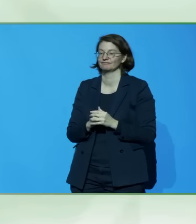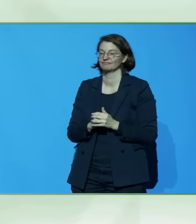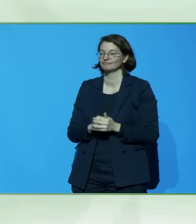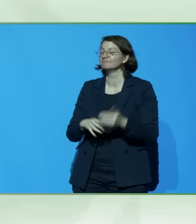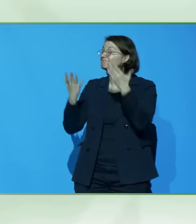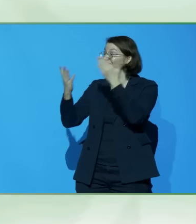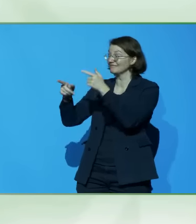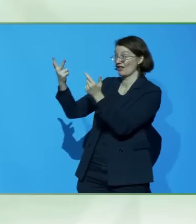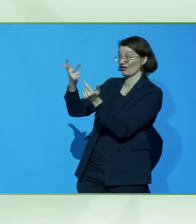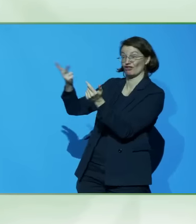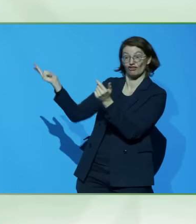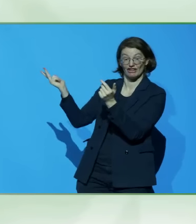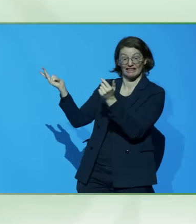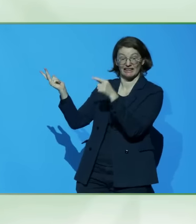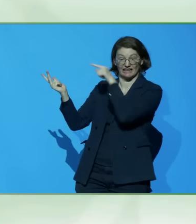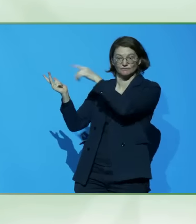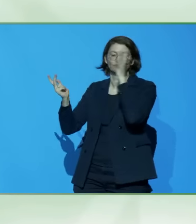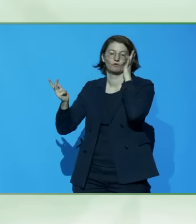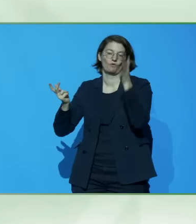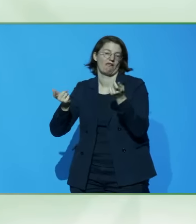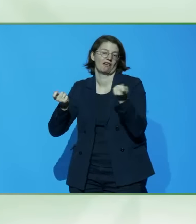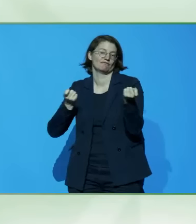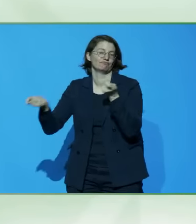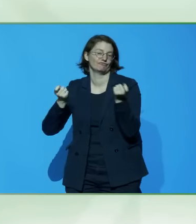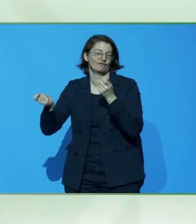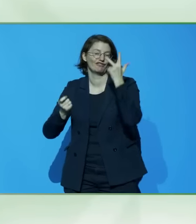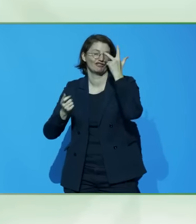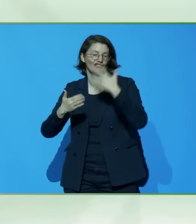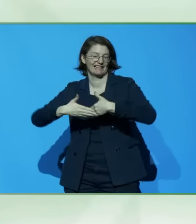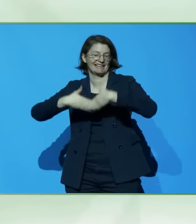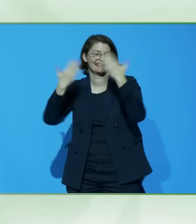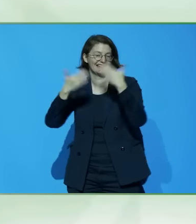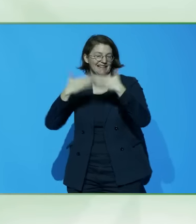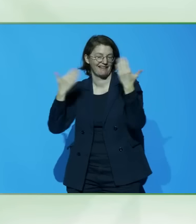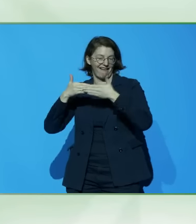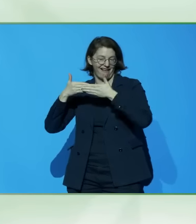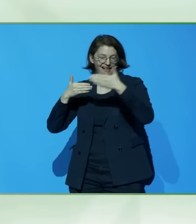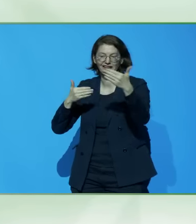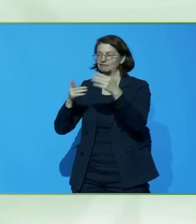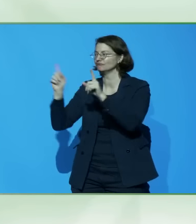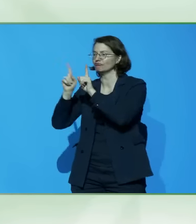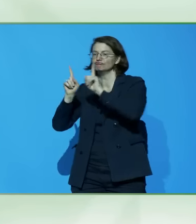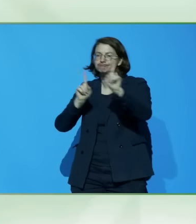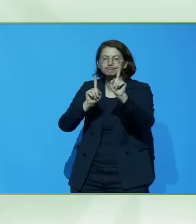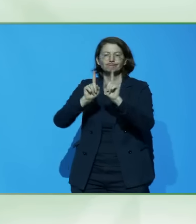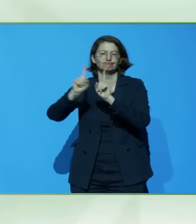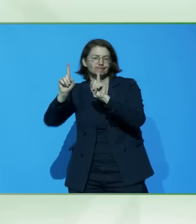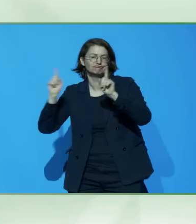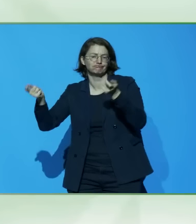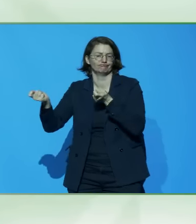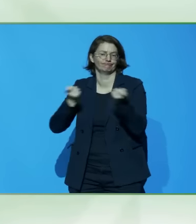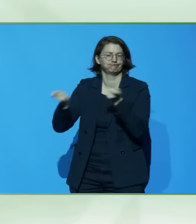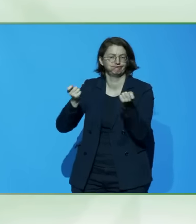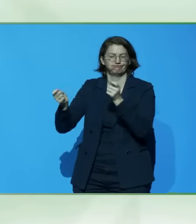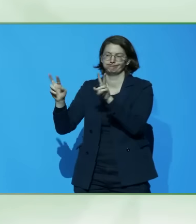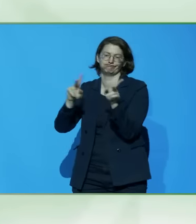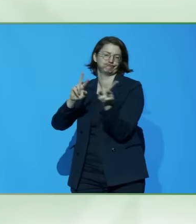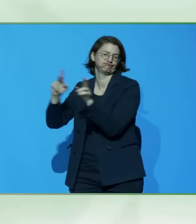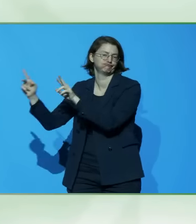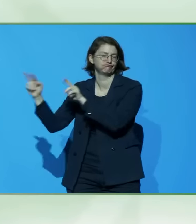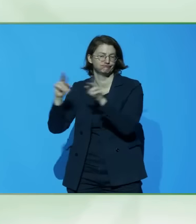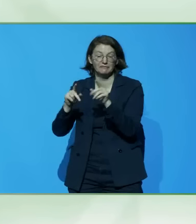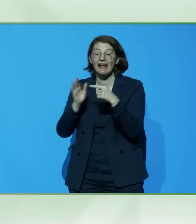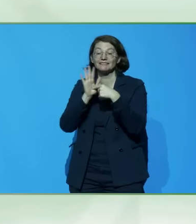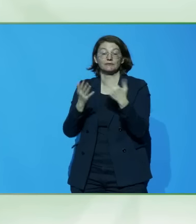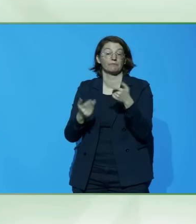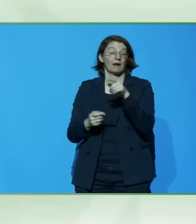Wednesday, Emily on Thursday, Yeti on Friday, and ask them, who are you? What connects you to the Zero Project? These are not strangers. There are real stories